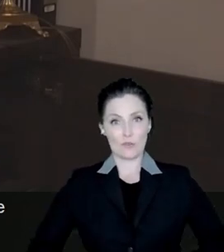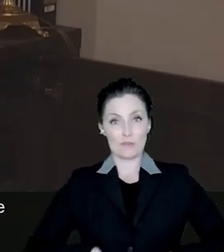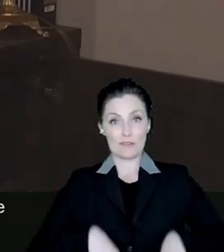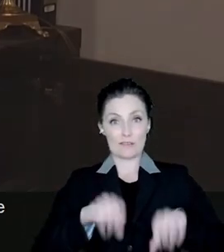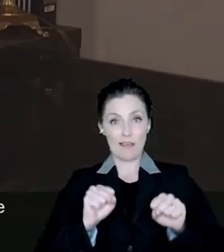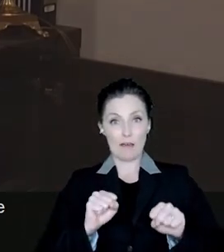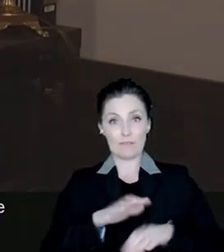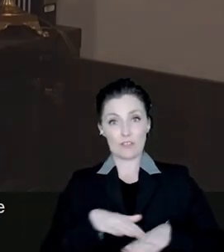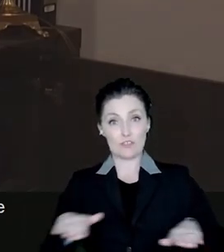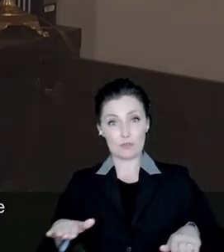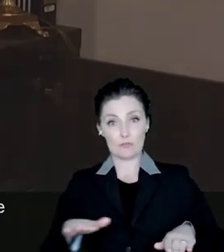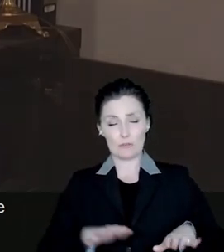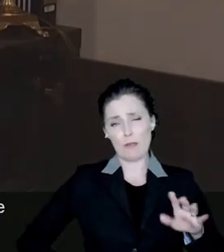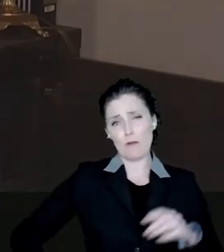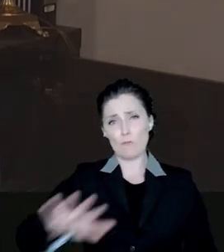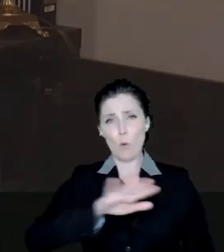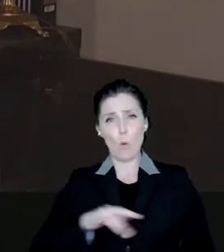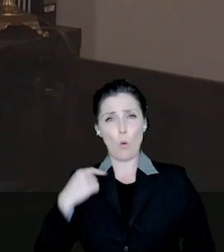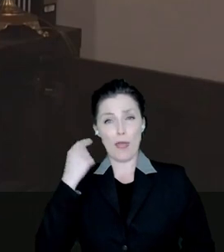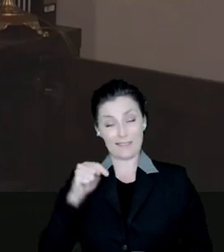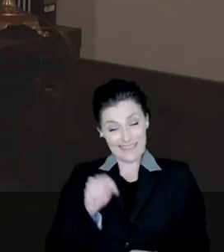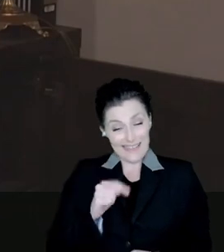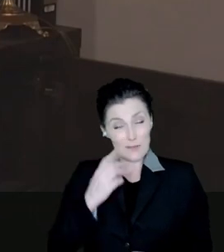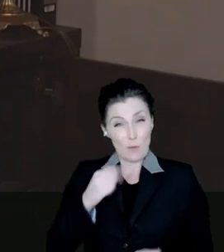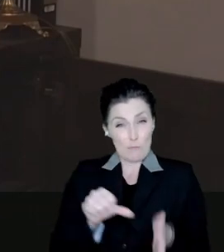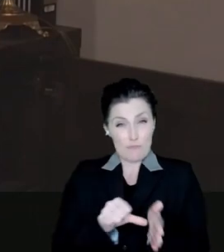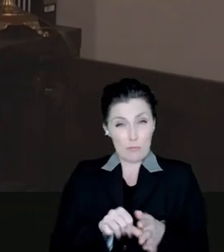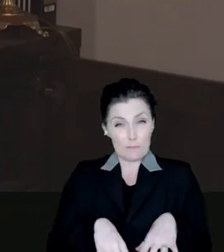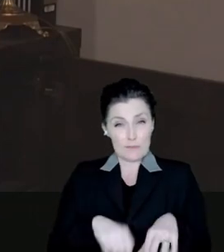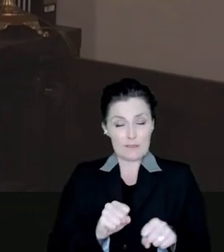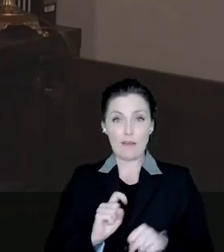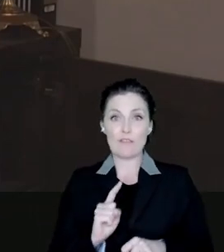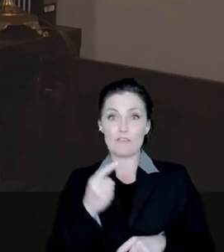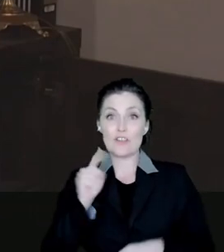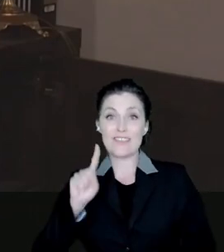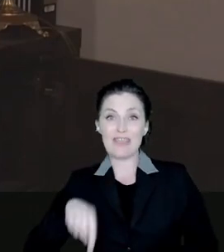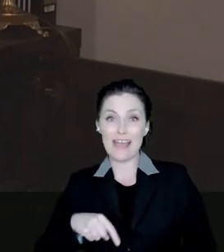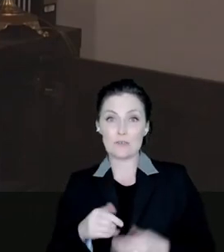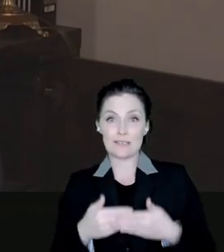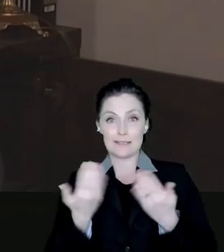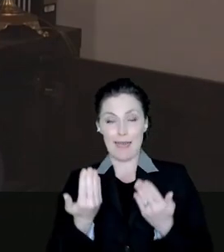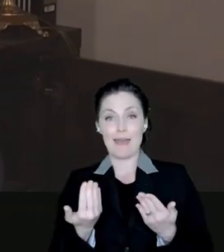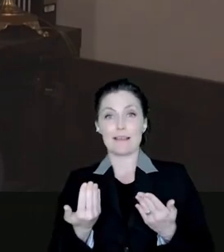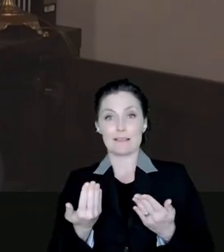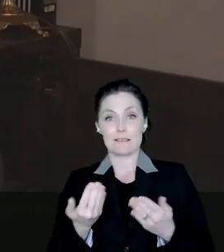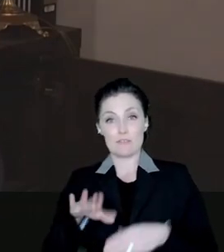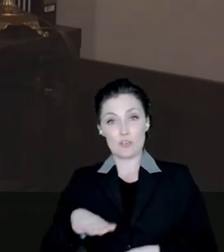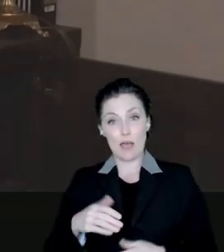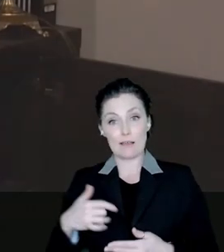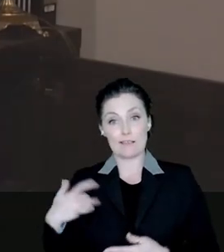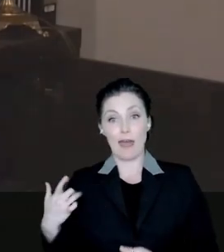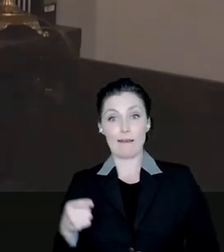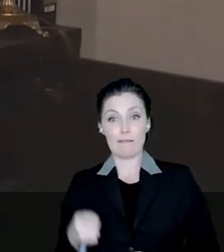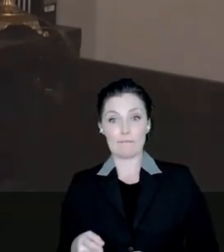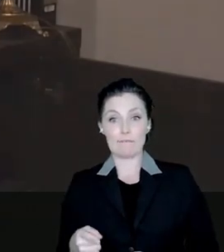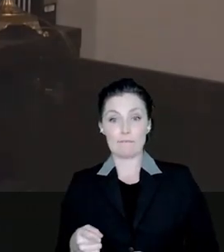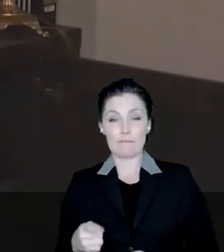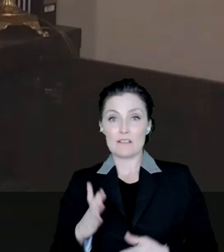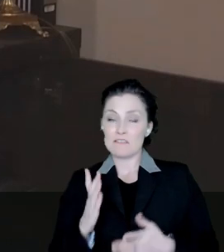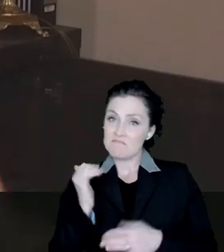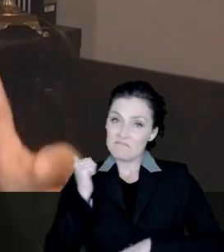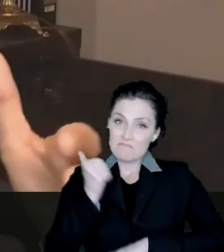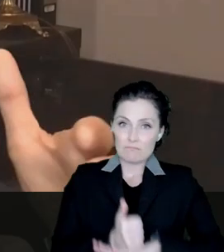London. That's when the issues start. The first 1,000 days of a child's life are going to set the framework for the rest of their life. So we